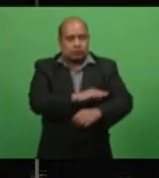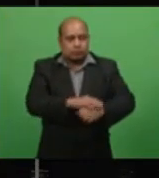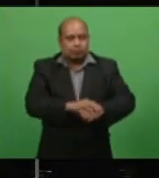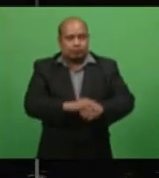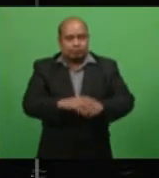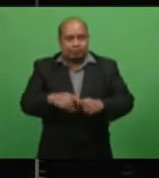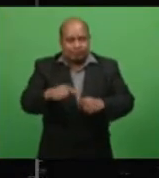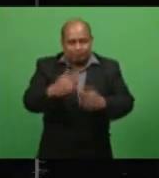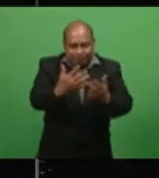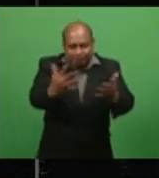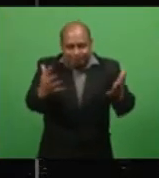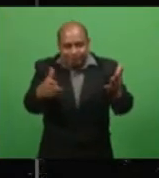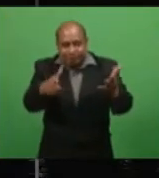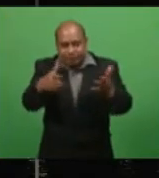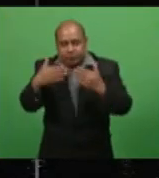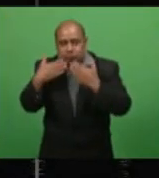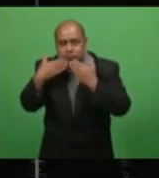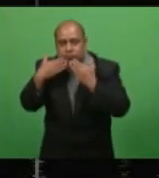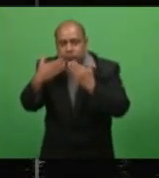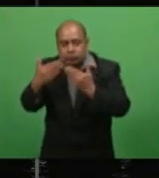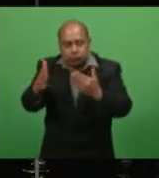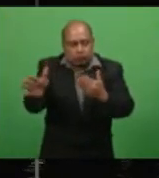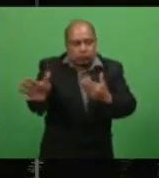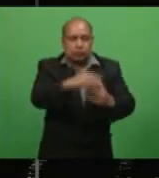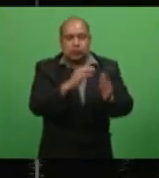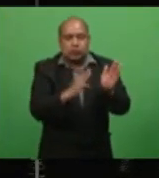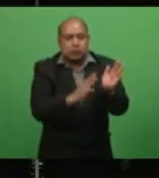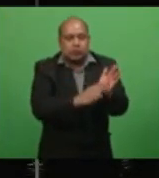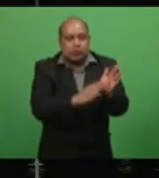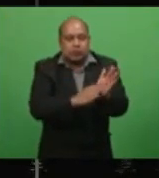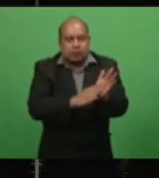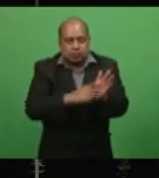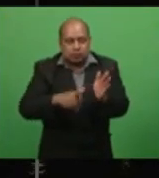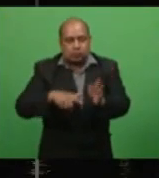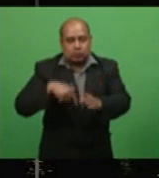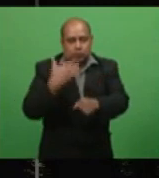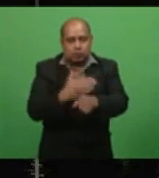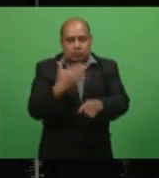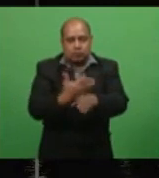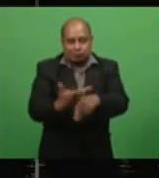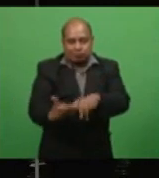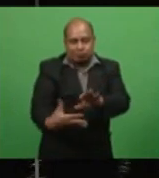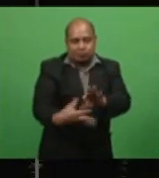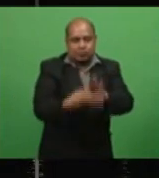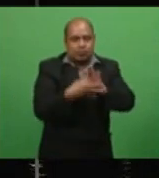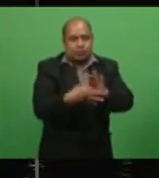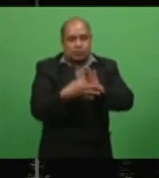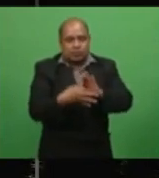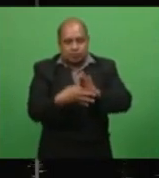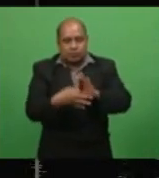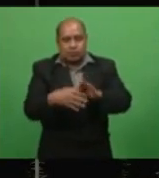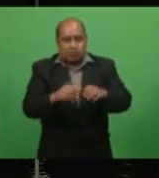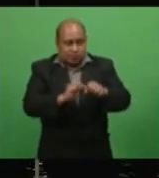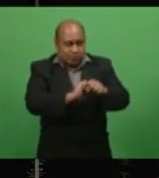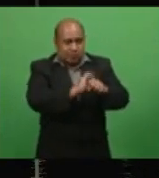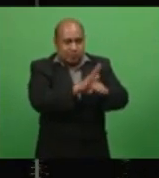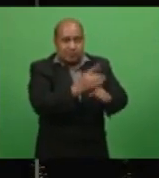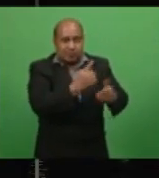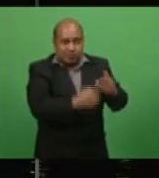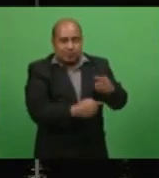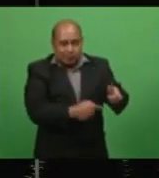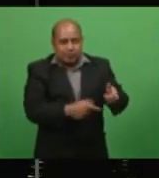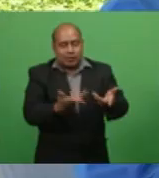his gratitude to every mother who has been an ally in Fiji's campaign to help keep everyone healthy, safe and